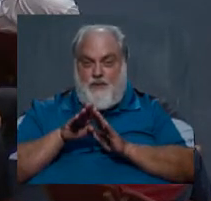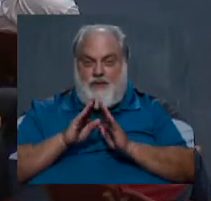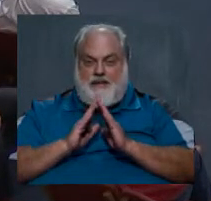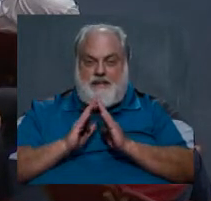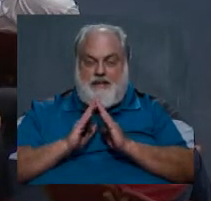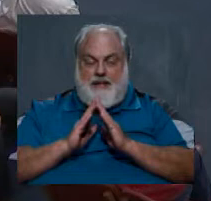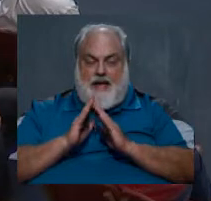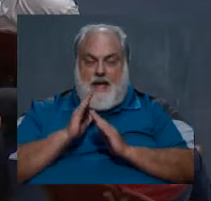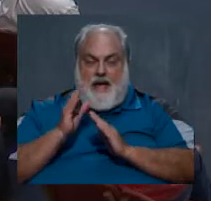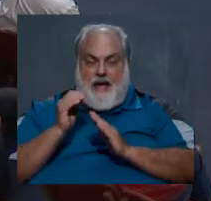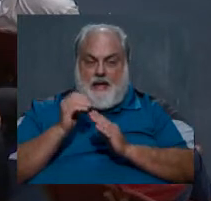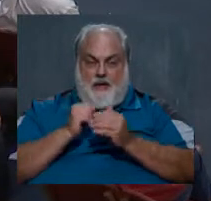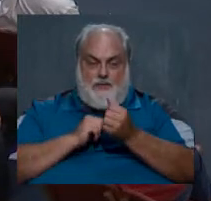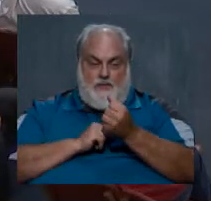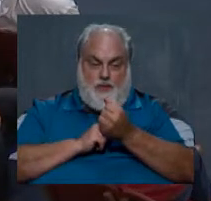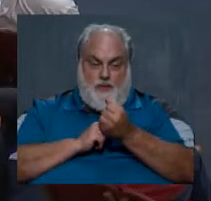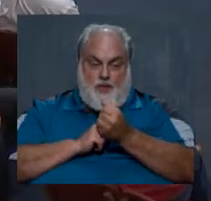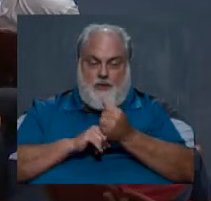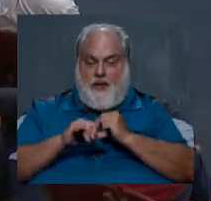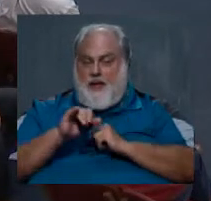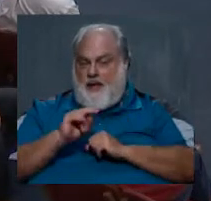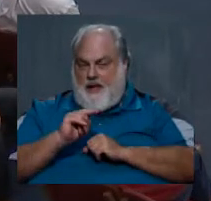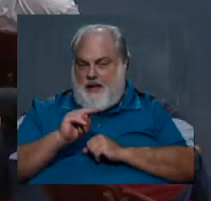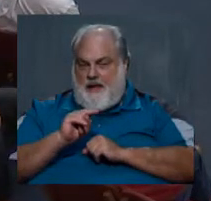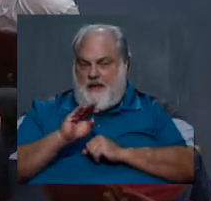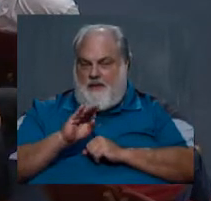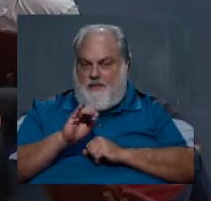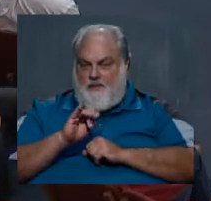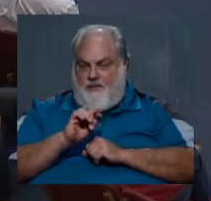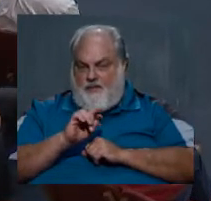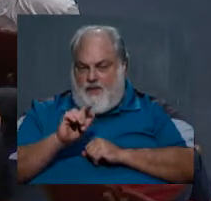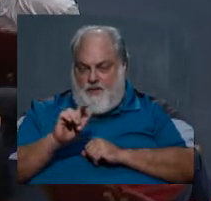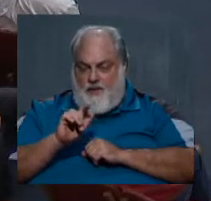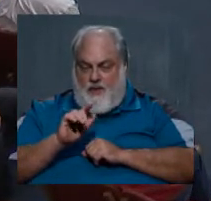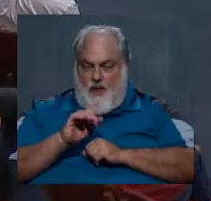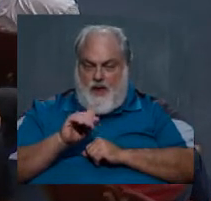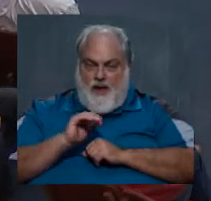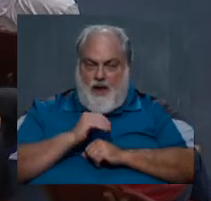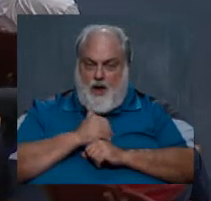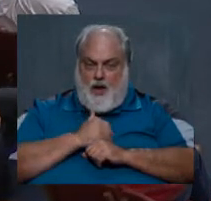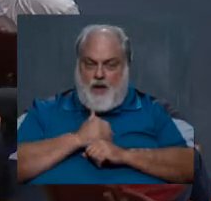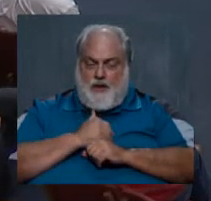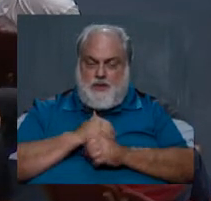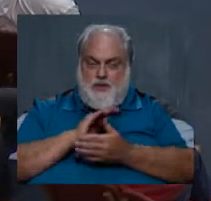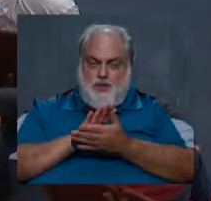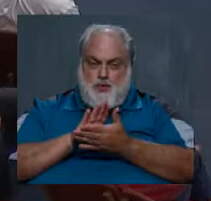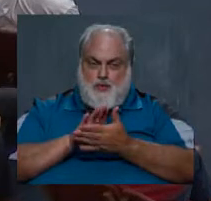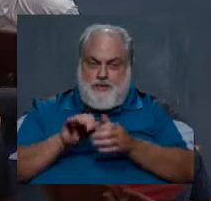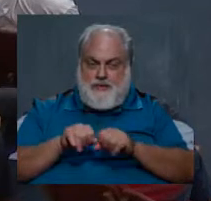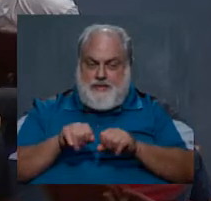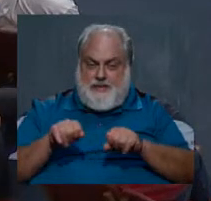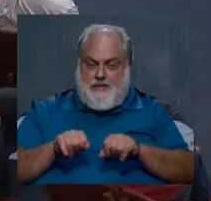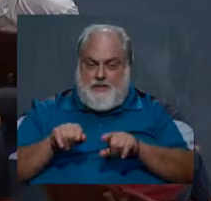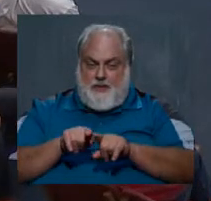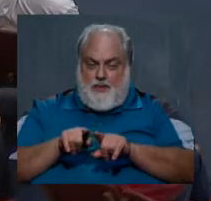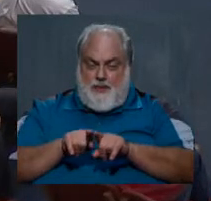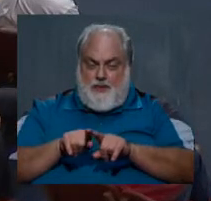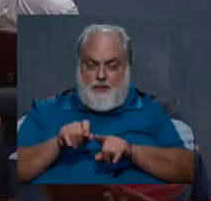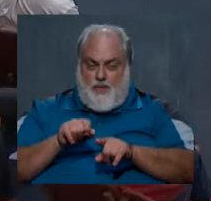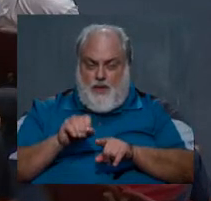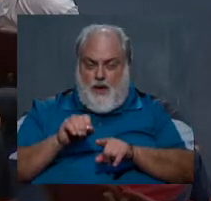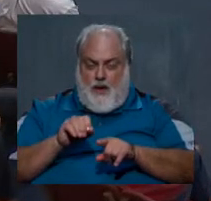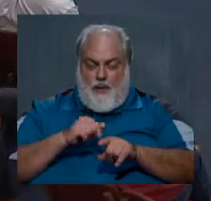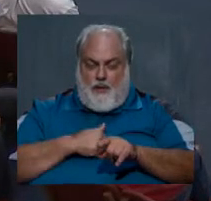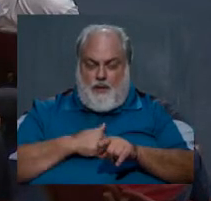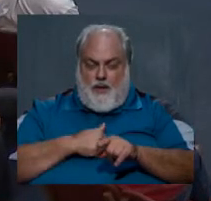does support the infill within the city, as well as does support our public school system as well. So I would certainly urge